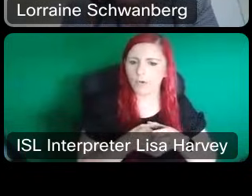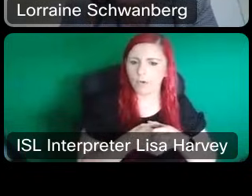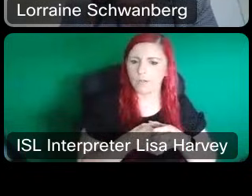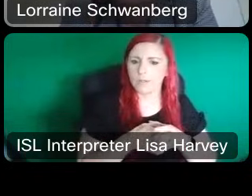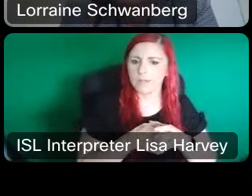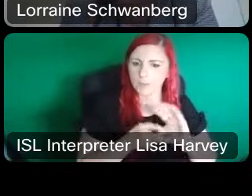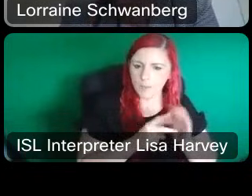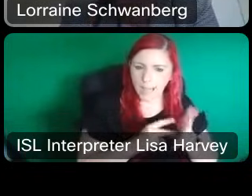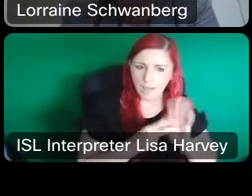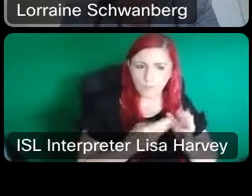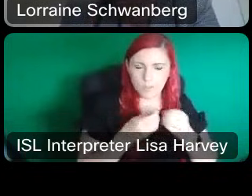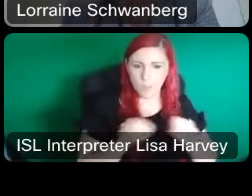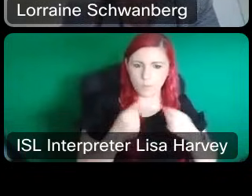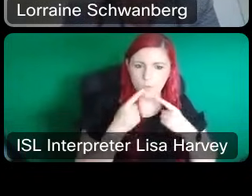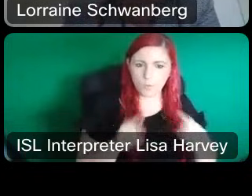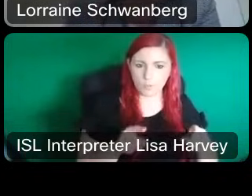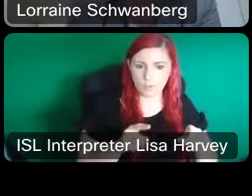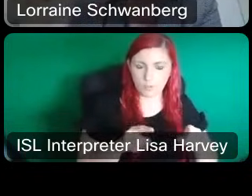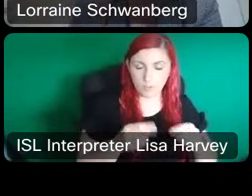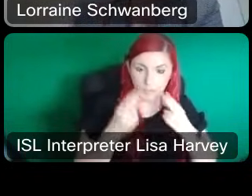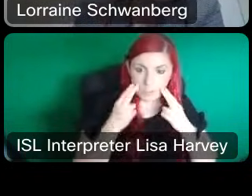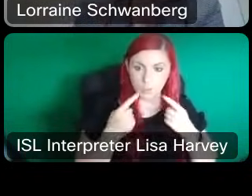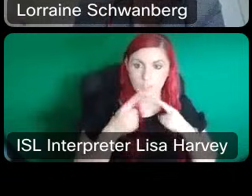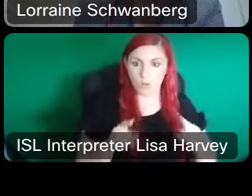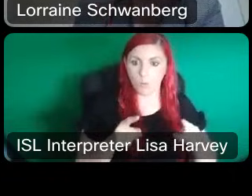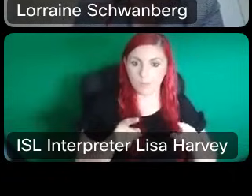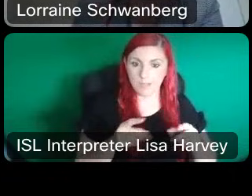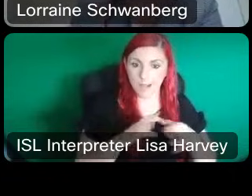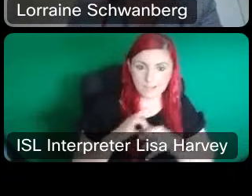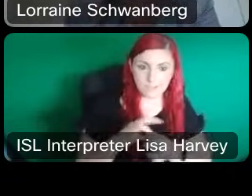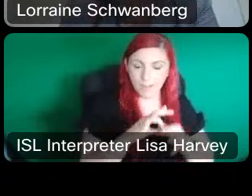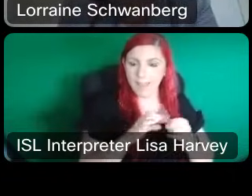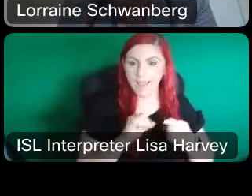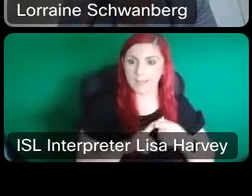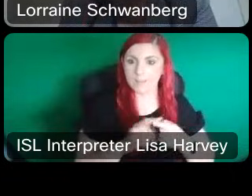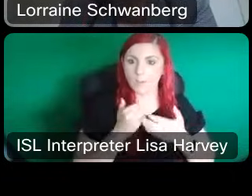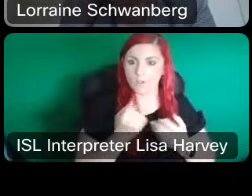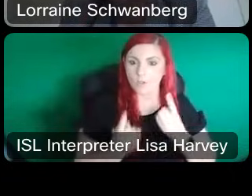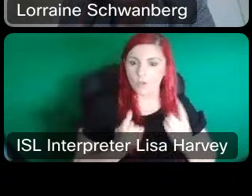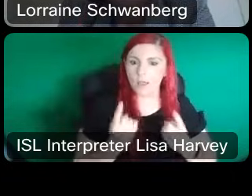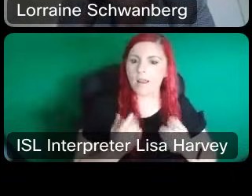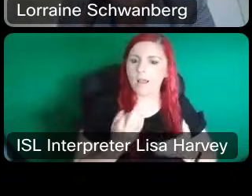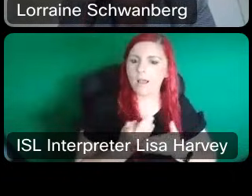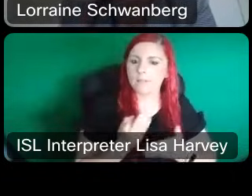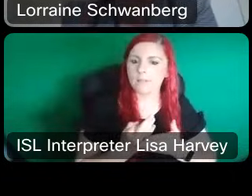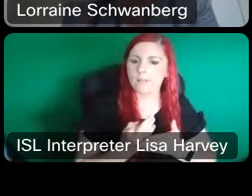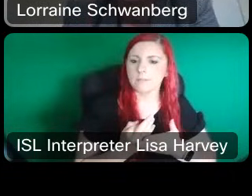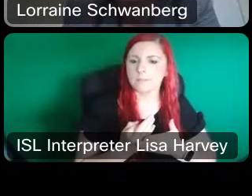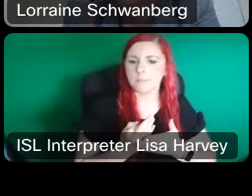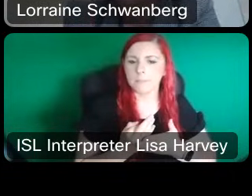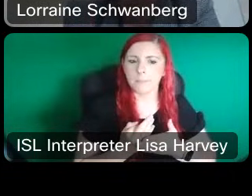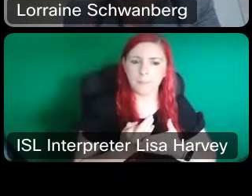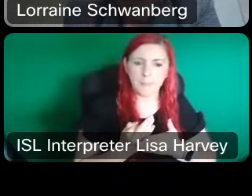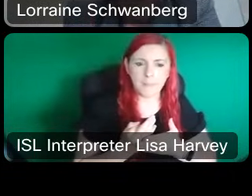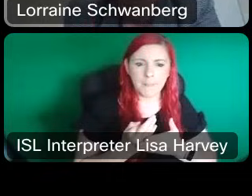disclosure collectively and support one another. We often hear this as well, but often isn't probably the right word, but even our